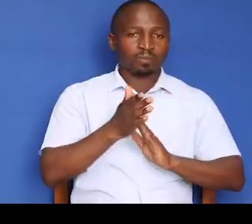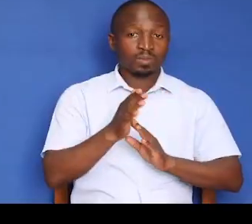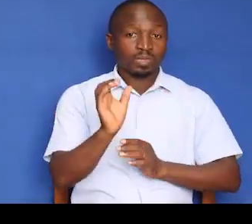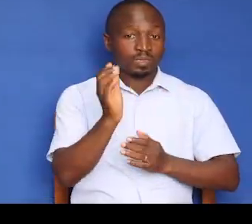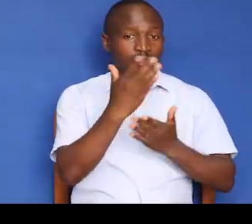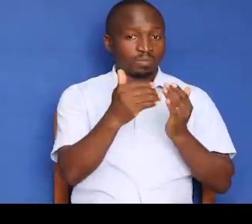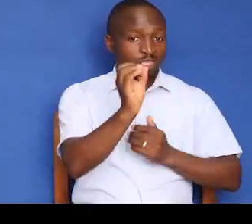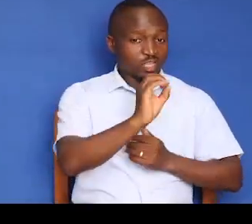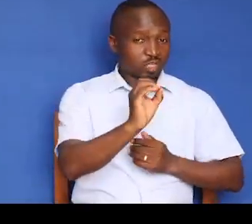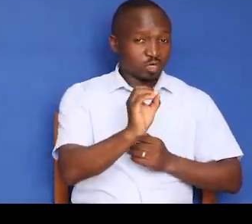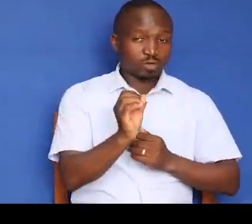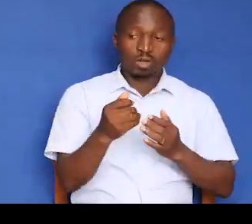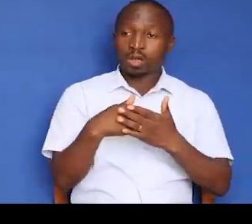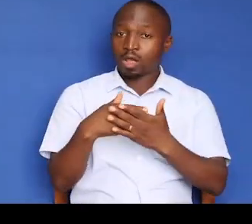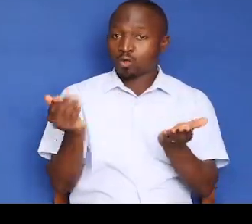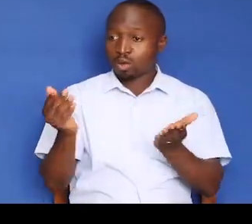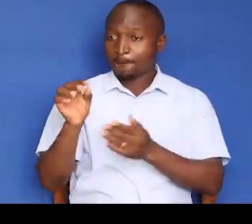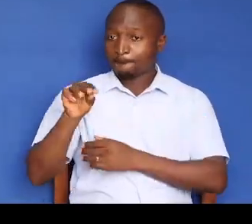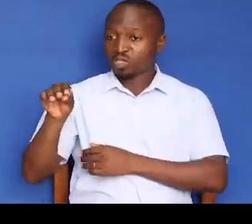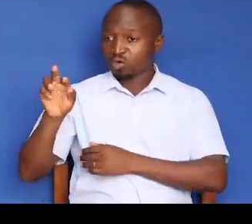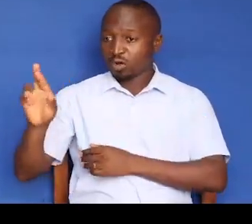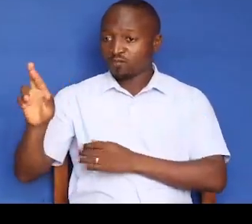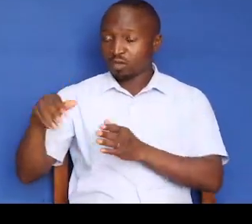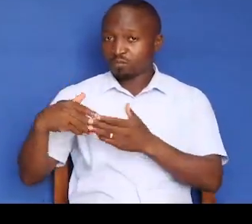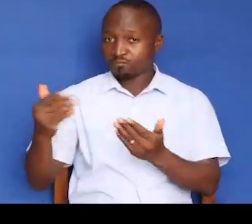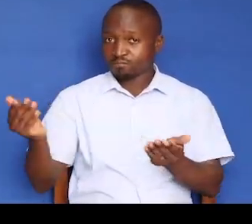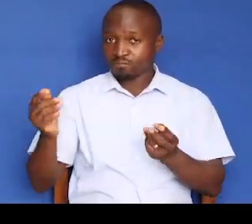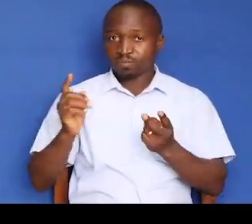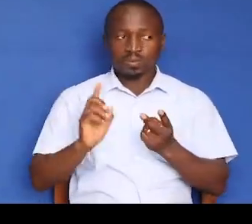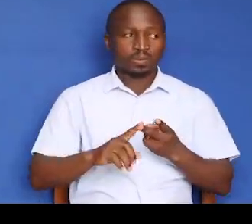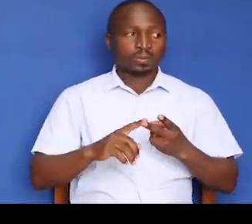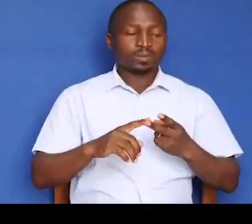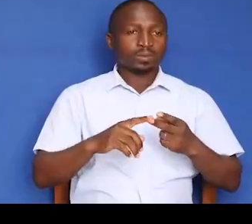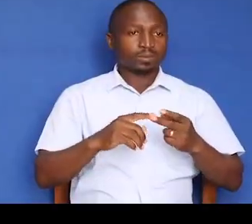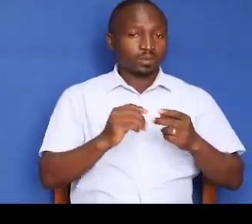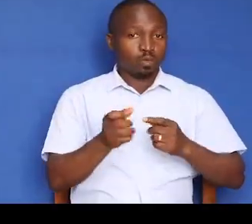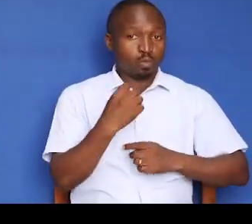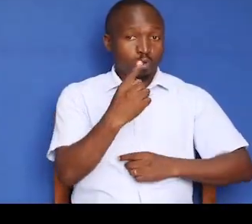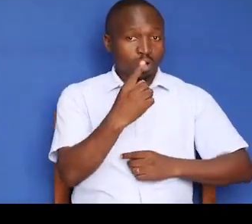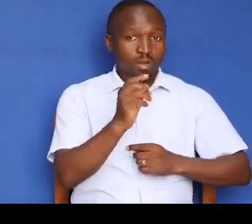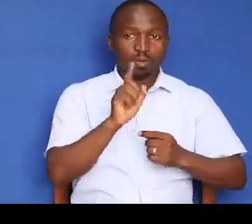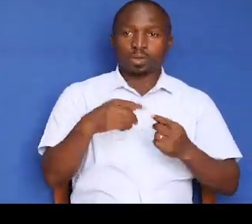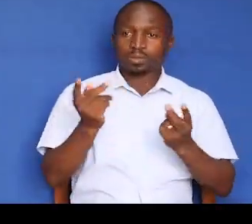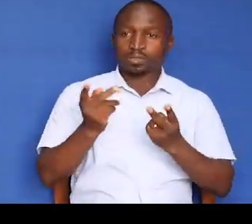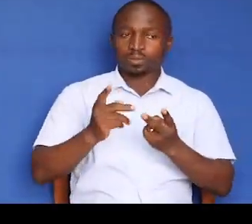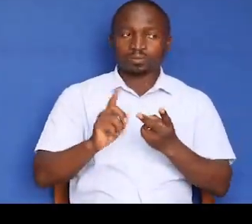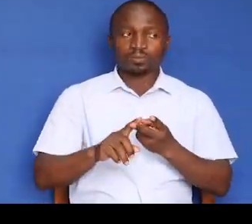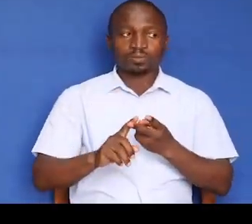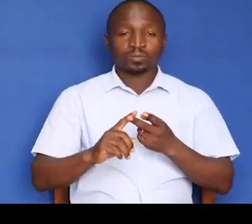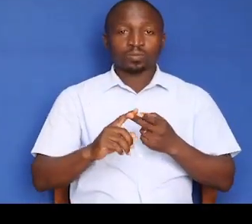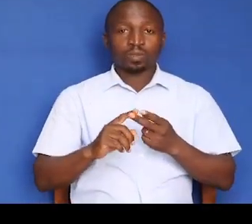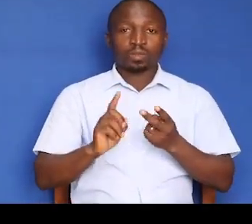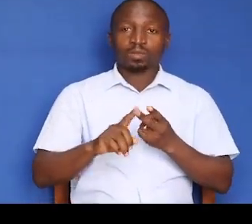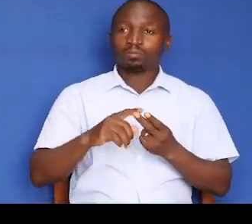output, no marginal revenue. At 1 output, marginal revenue will be equal to total revenue. At 1